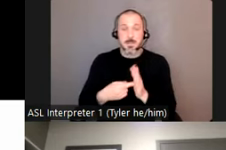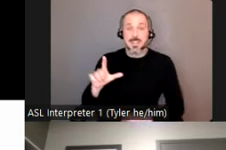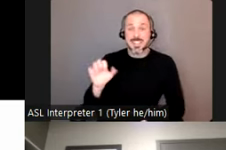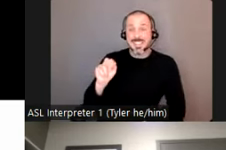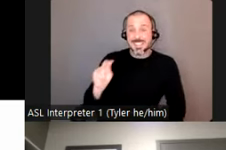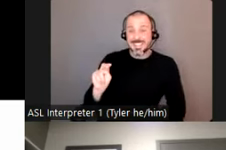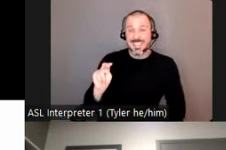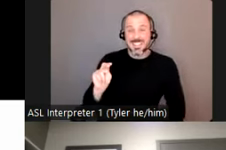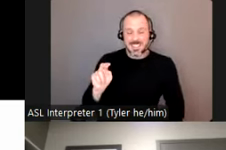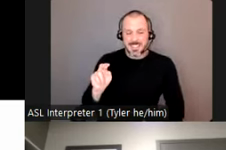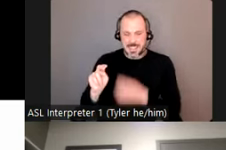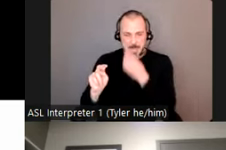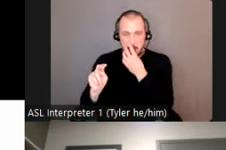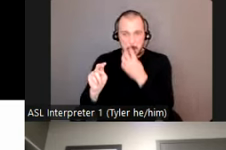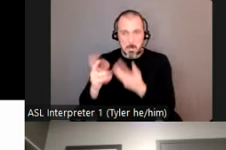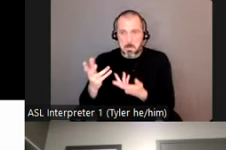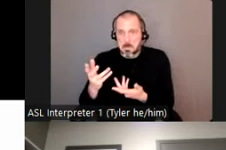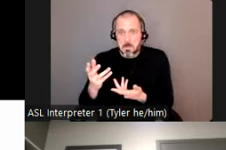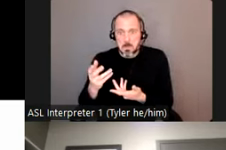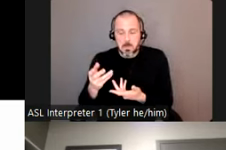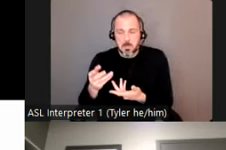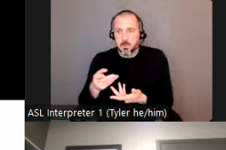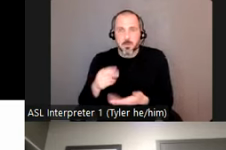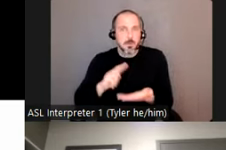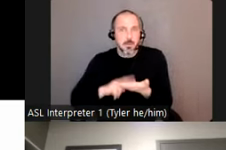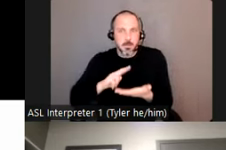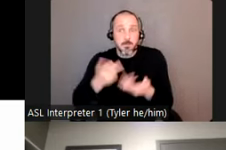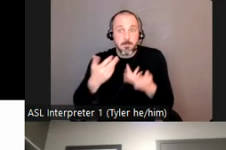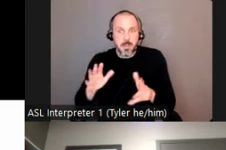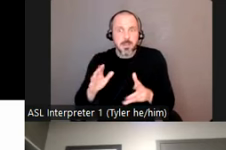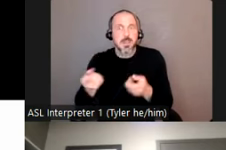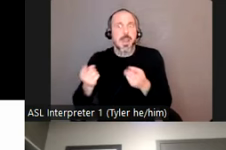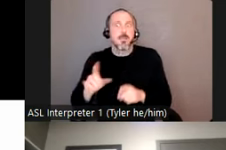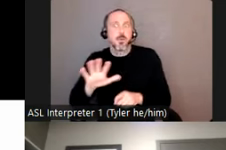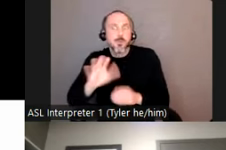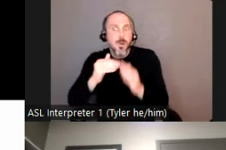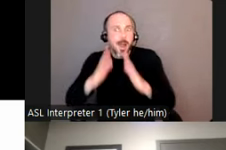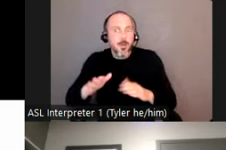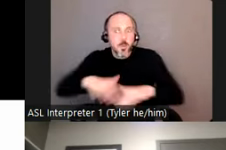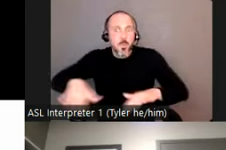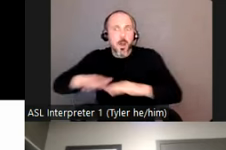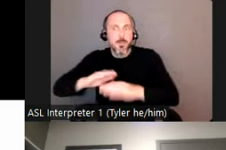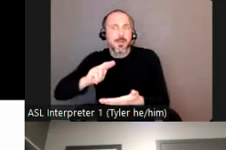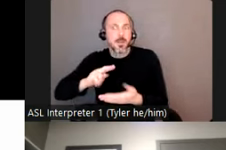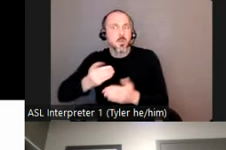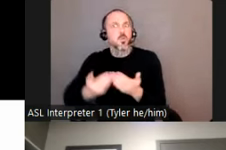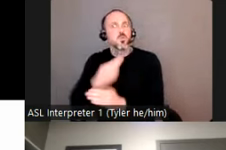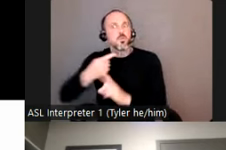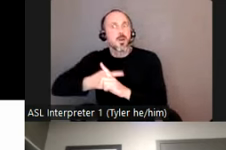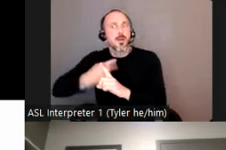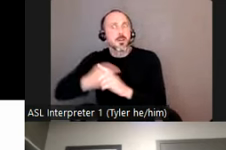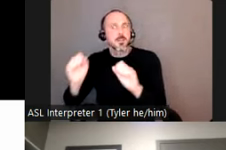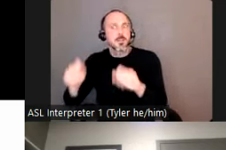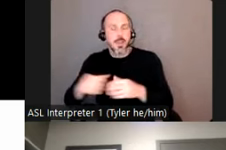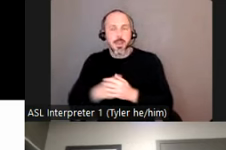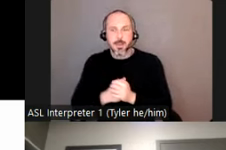it, there's another mortgage taken out on your property. So be very careful on who you allow or speak to door to door. There's actually legislation